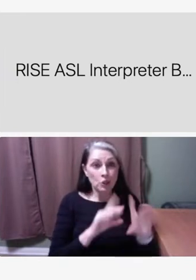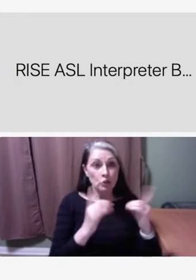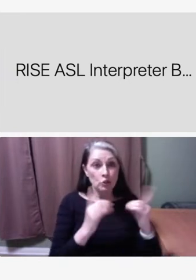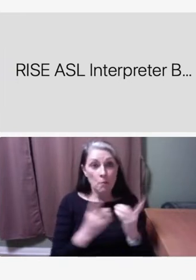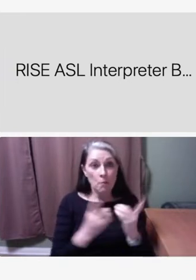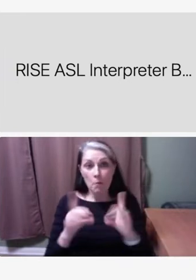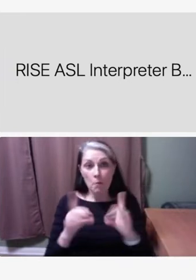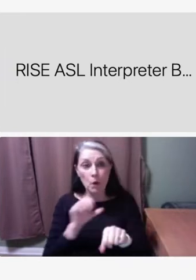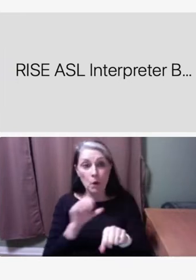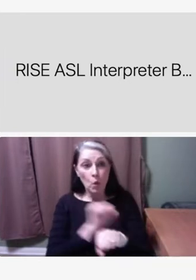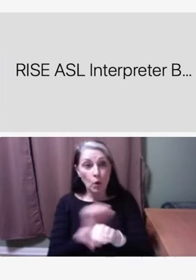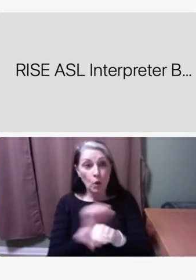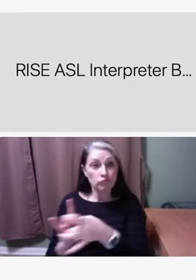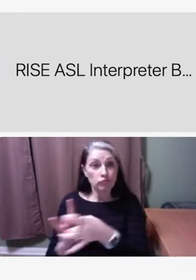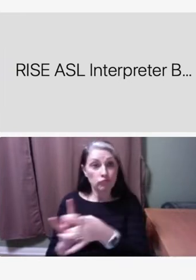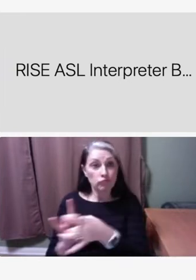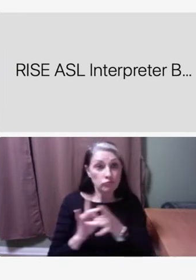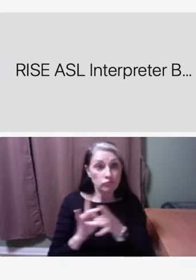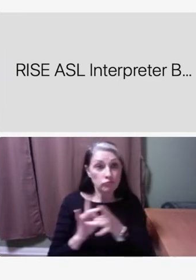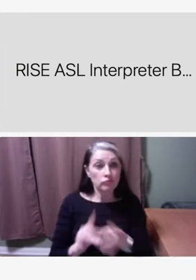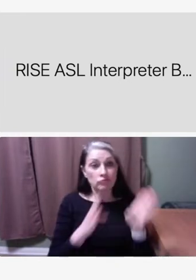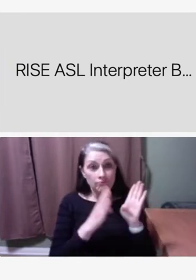action.